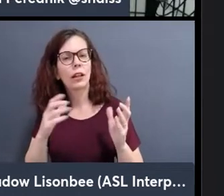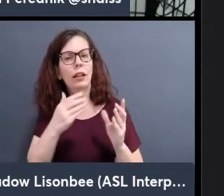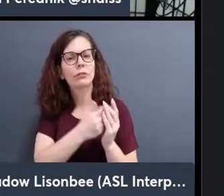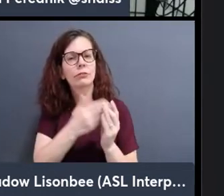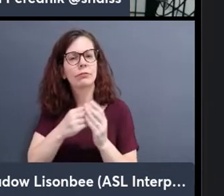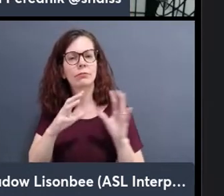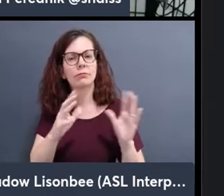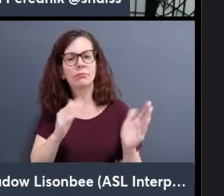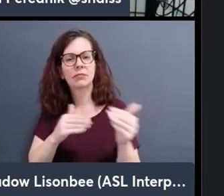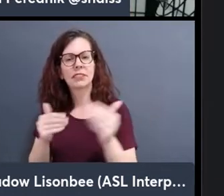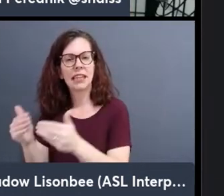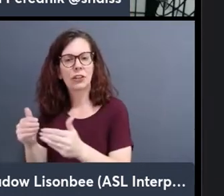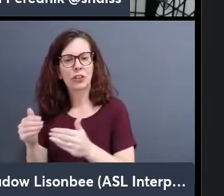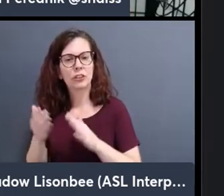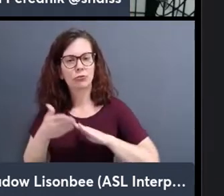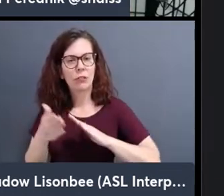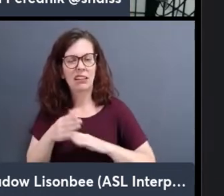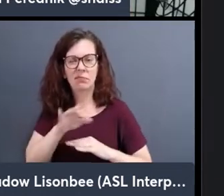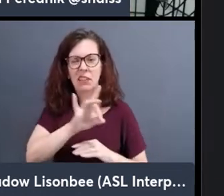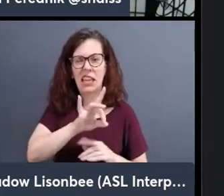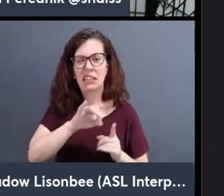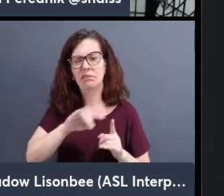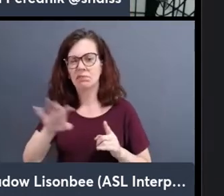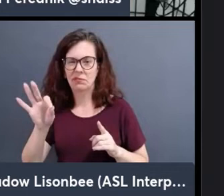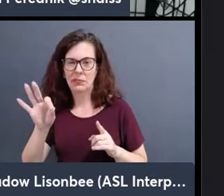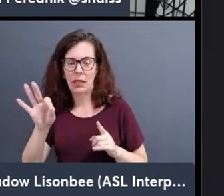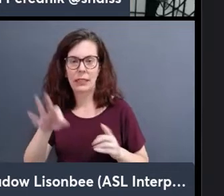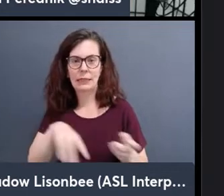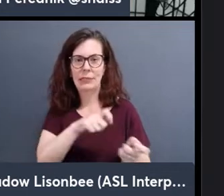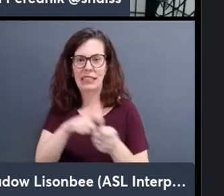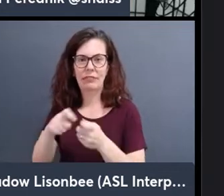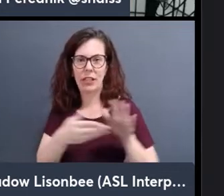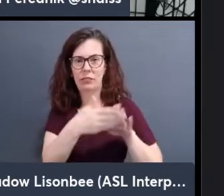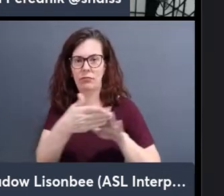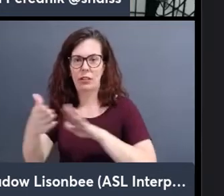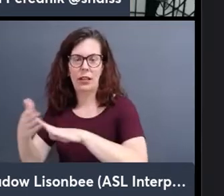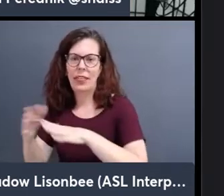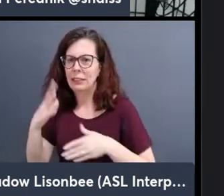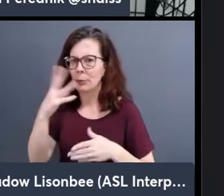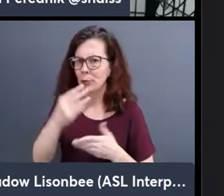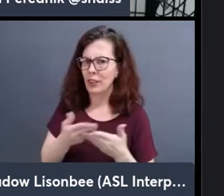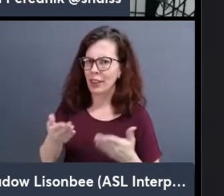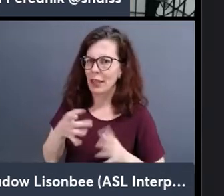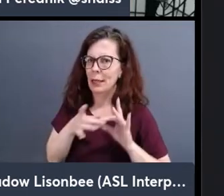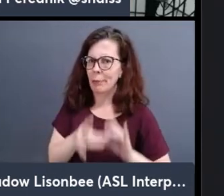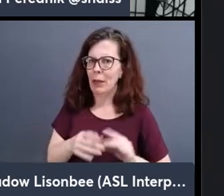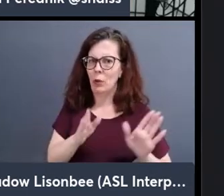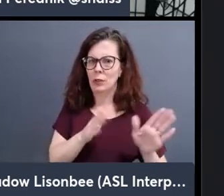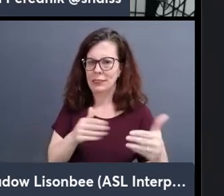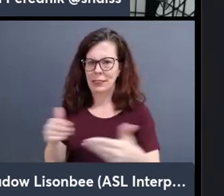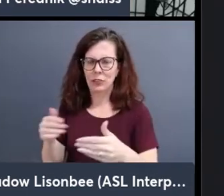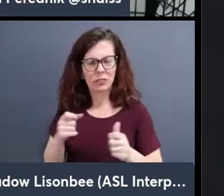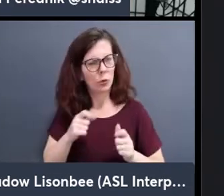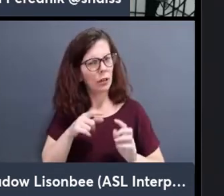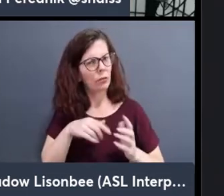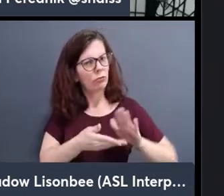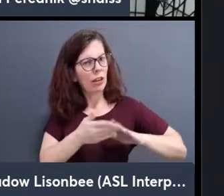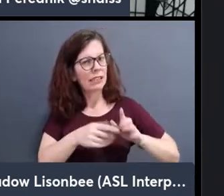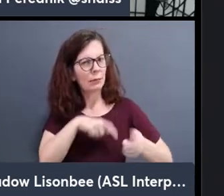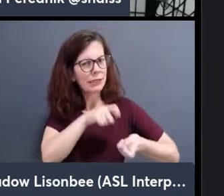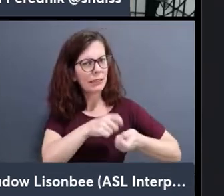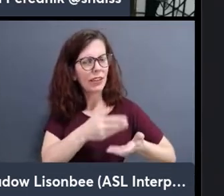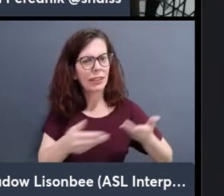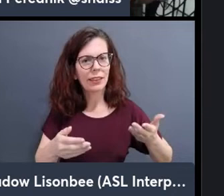9 or so containers, all running very specific things on there, right? That's the beauty of containers, is that we're running very specific things. And so we have things like the